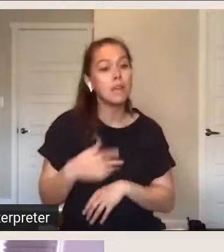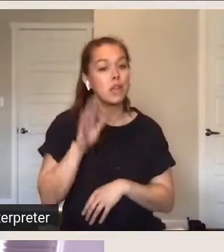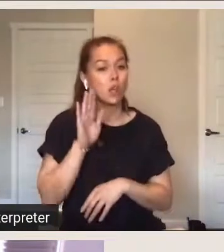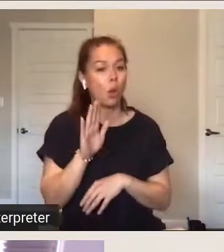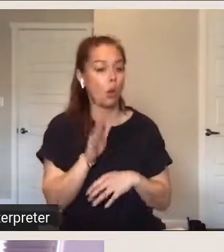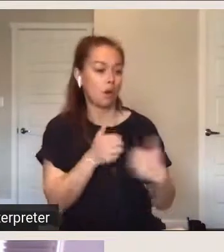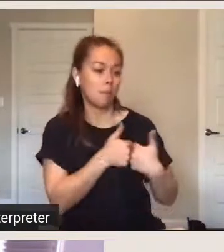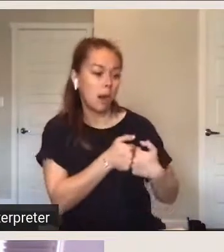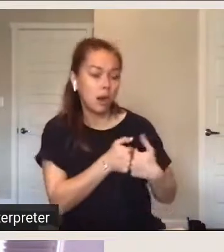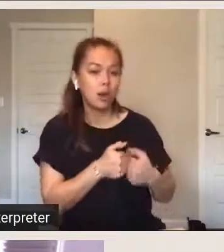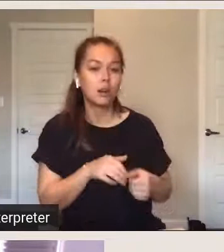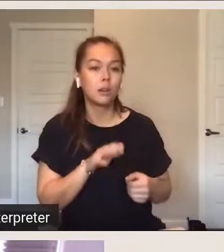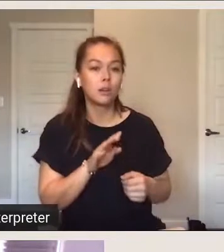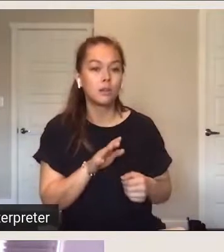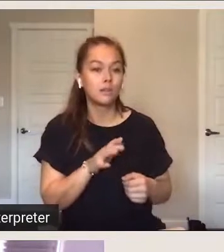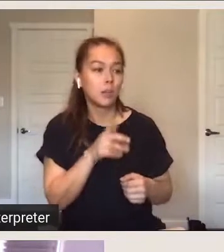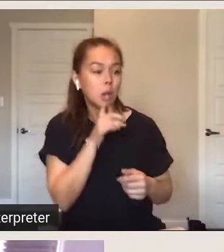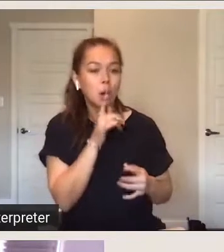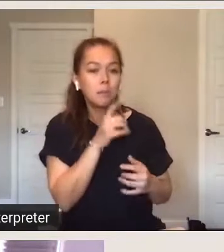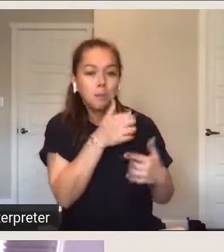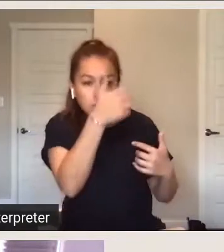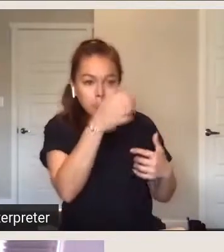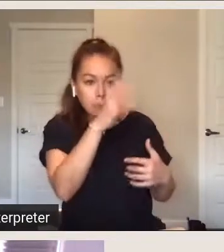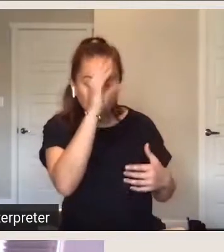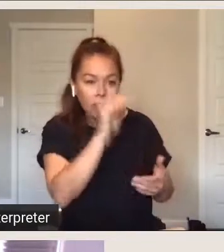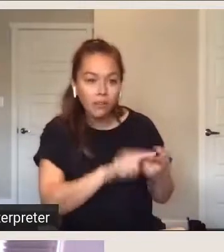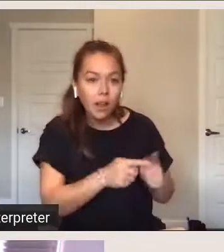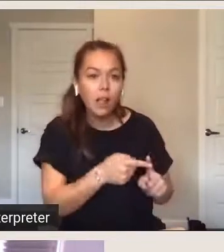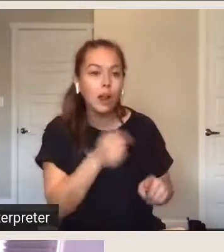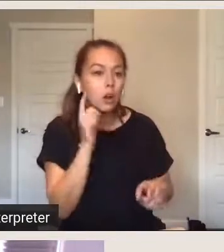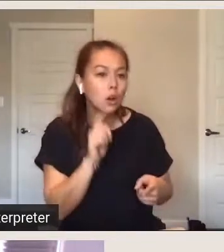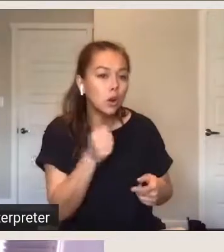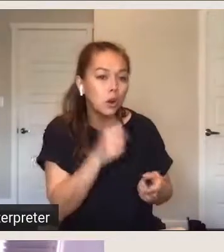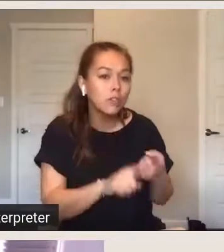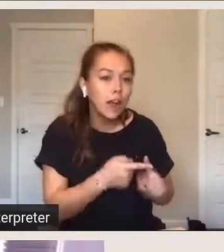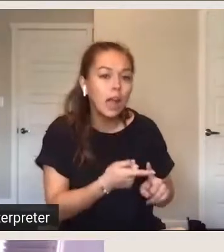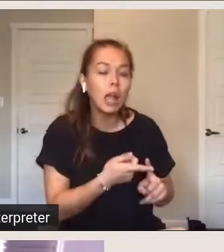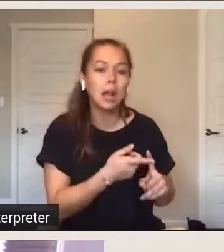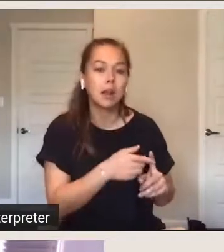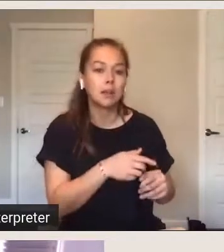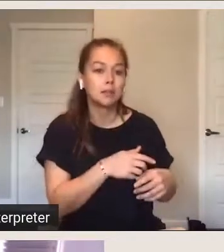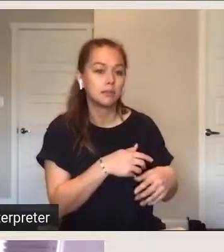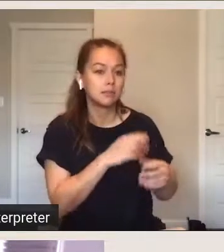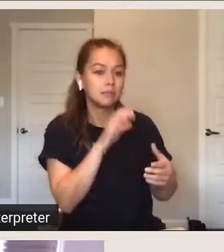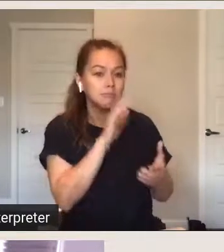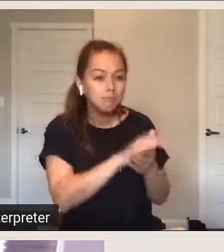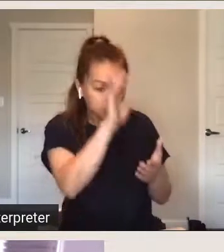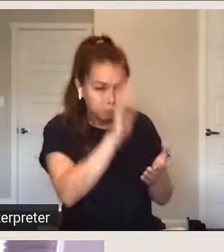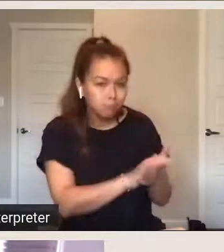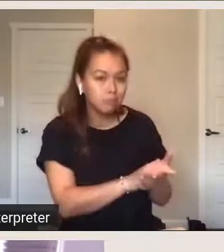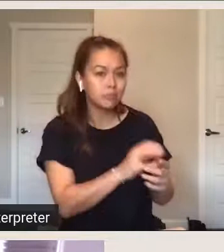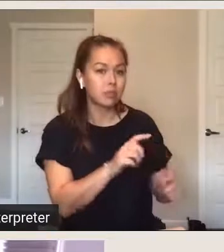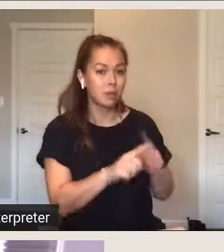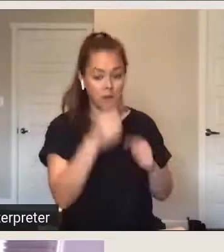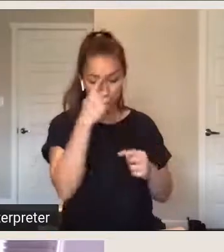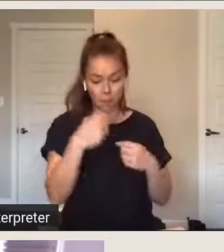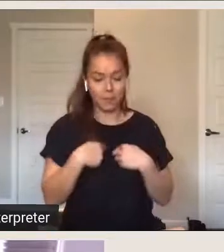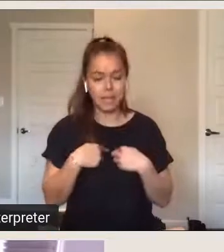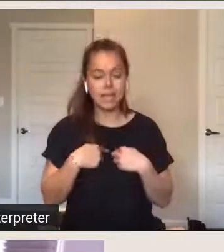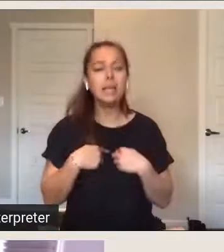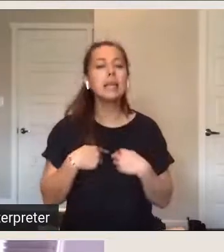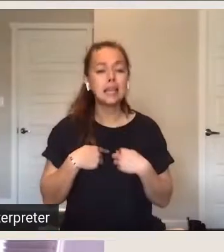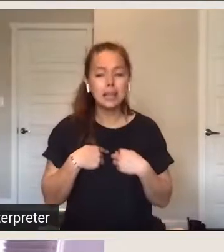lover. But in my case, I think it's interesting to do